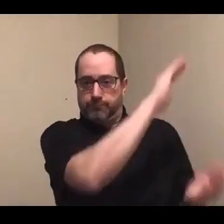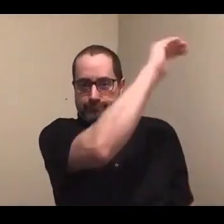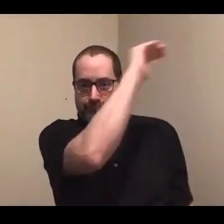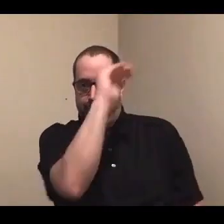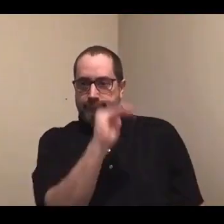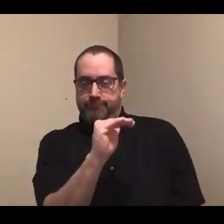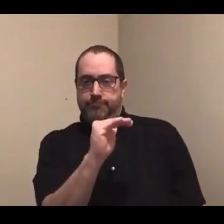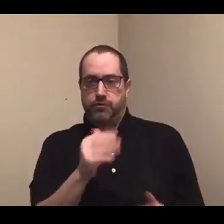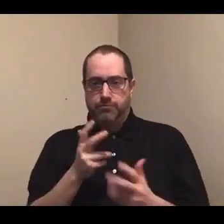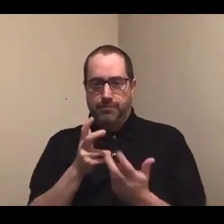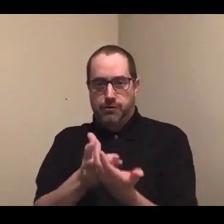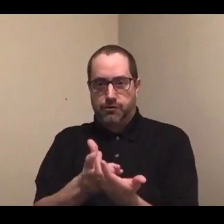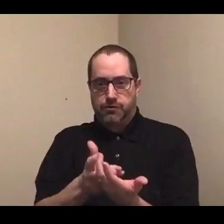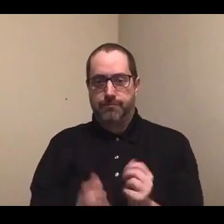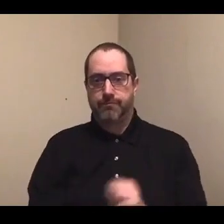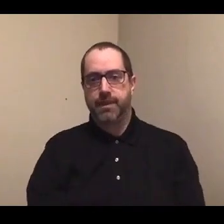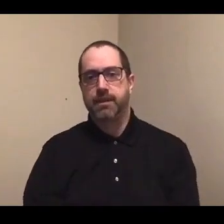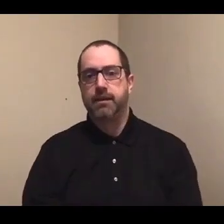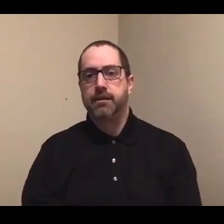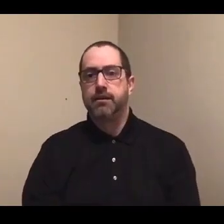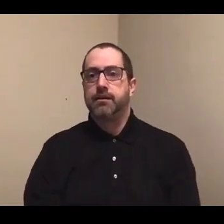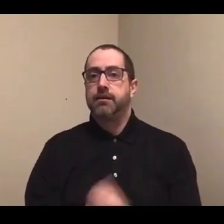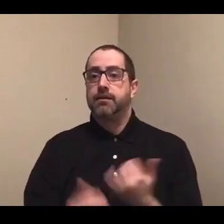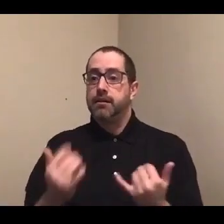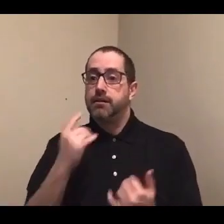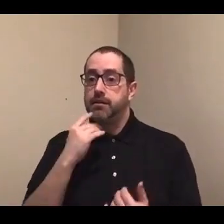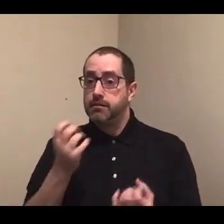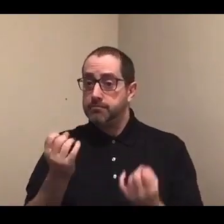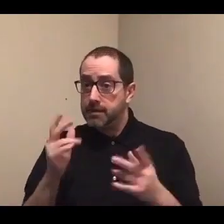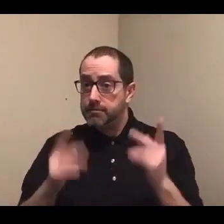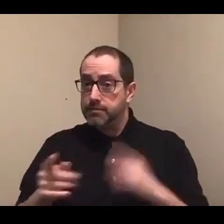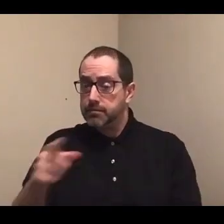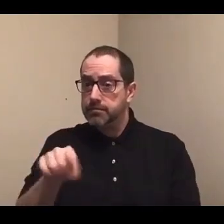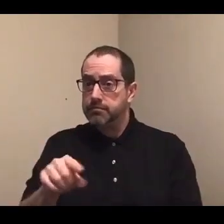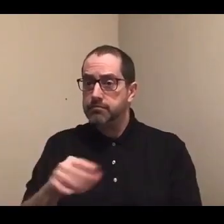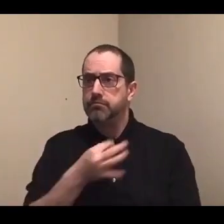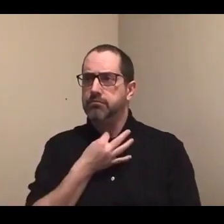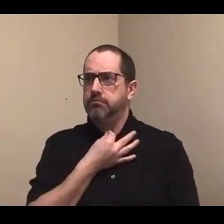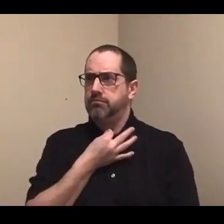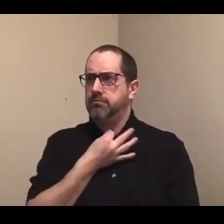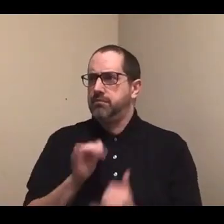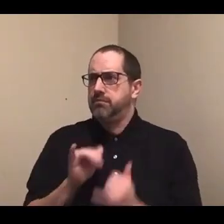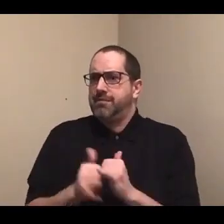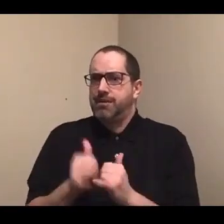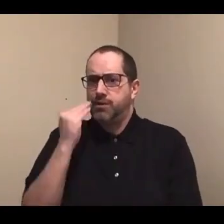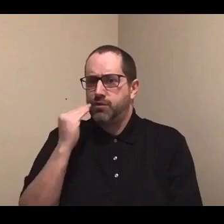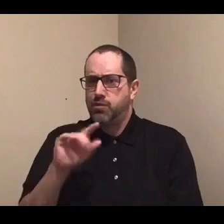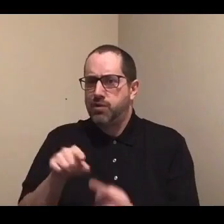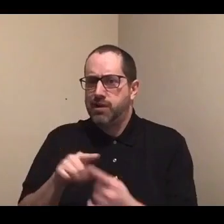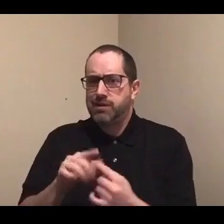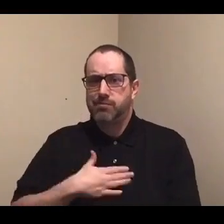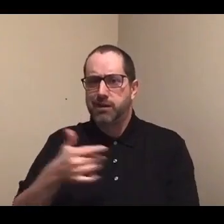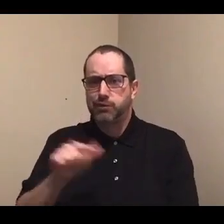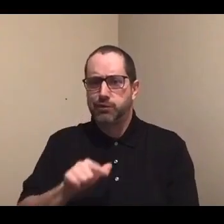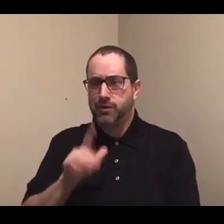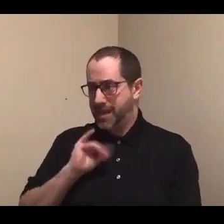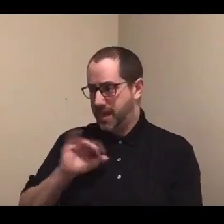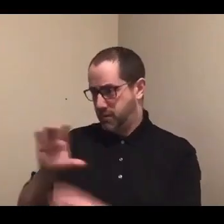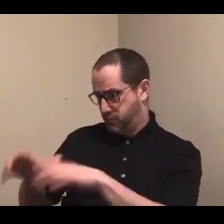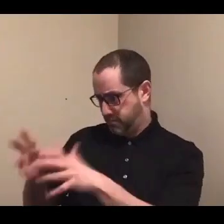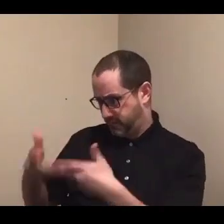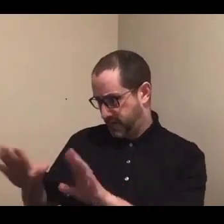This is probably the biggest question that everybody wants an answer to. How do I know when it's my turn? Well, we are going to provide